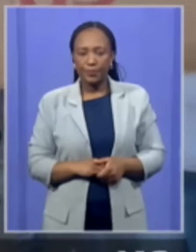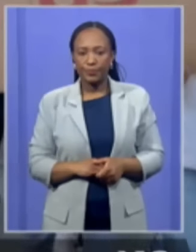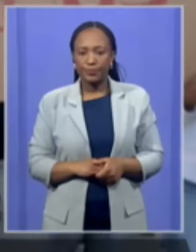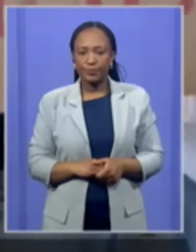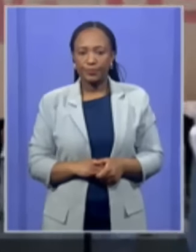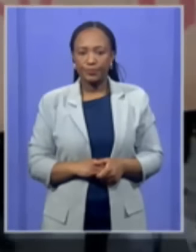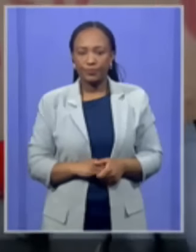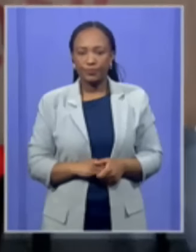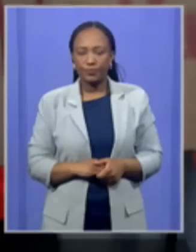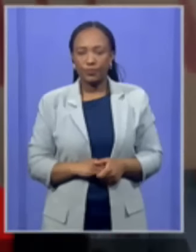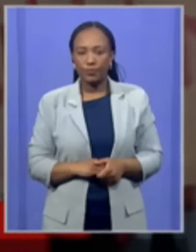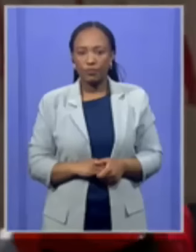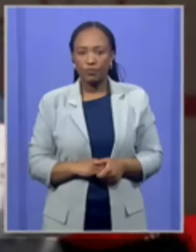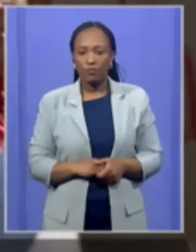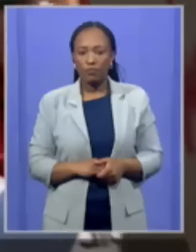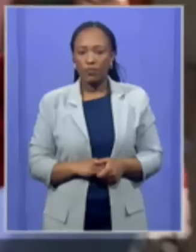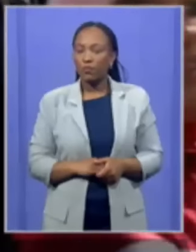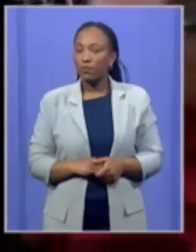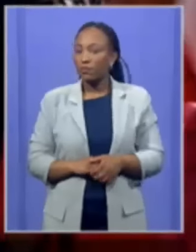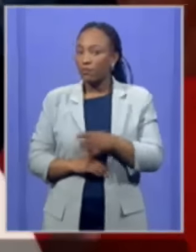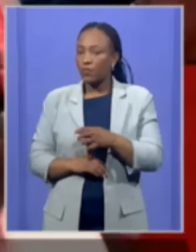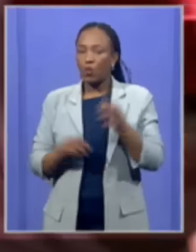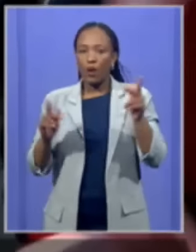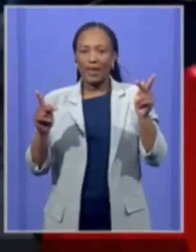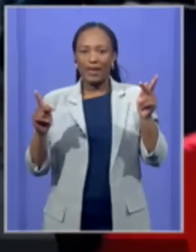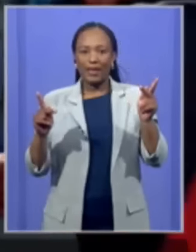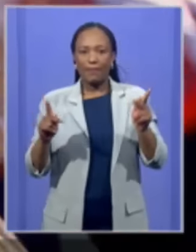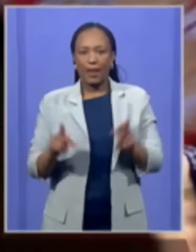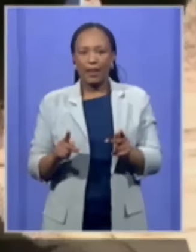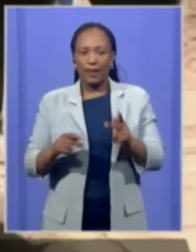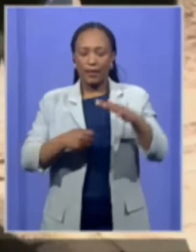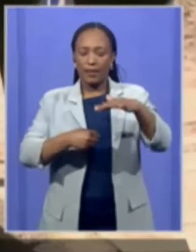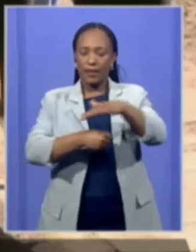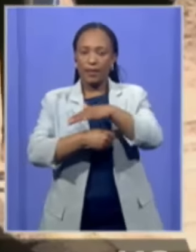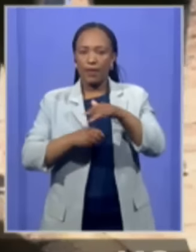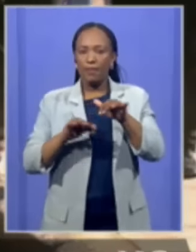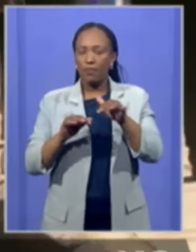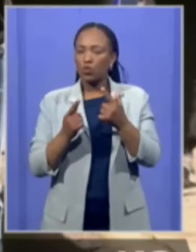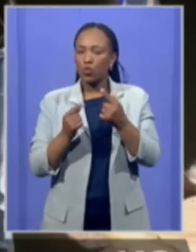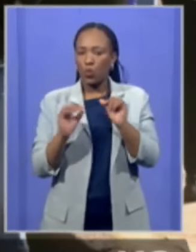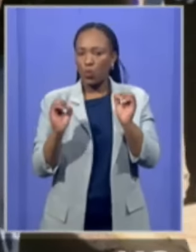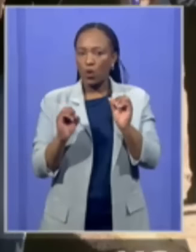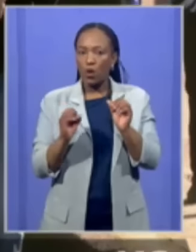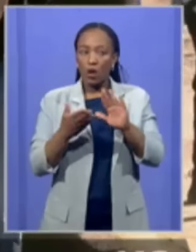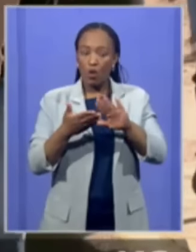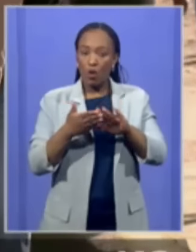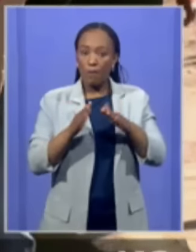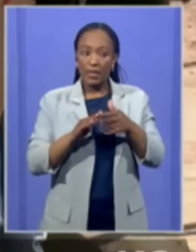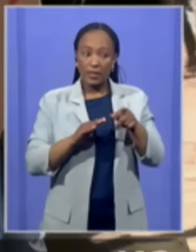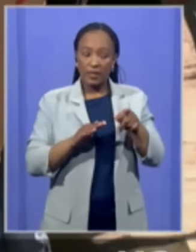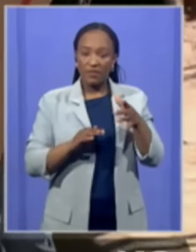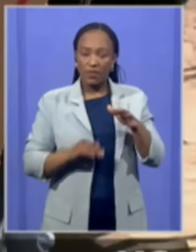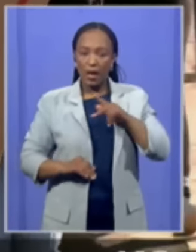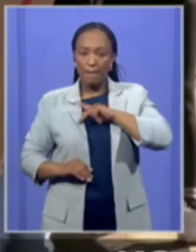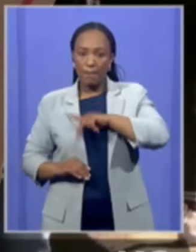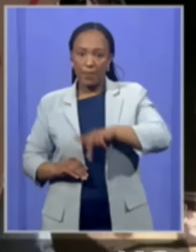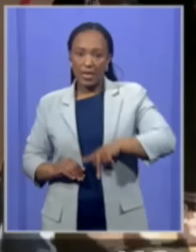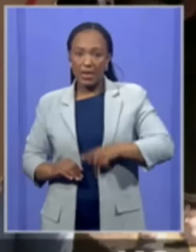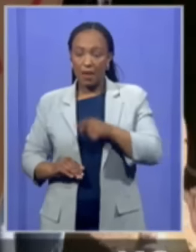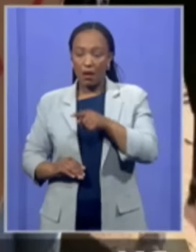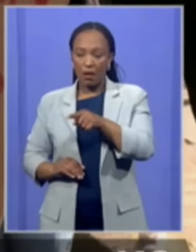Boikuelo jwa gore go se nne le sepe se se diragalang mo Kimberley go itelele sefoletse mme baagi ba ne ba gwantela kwa kantorong ya Tonakgolo Zamani Saul